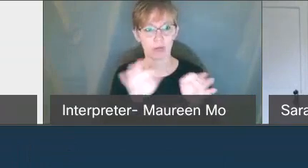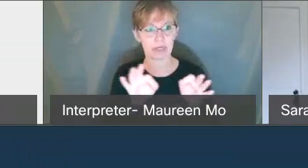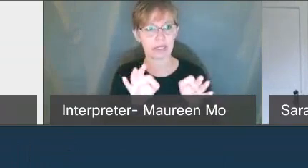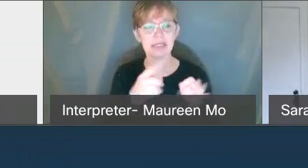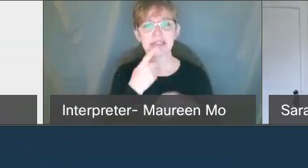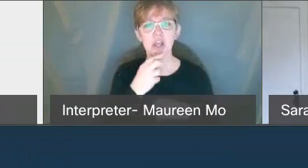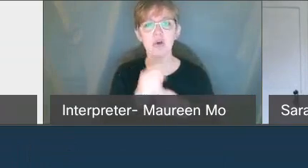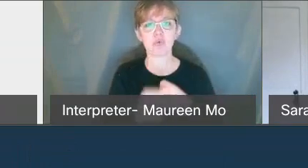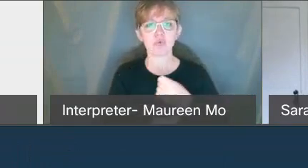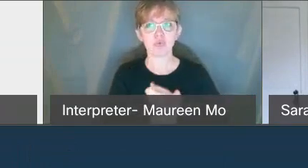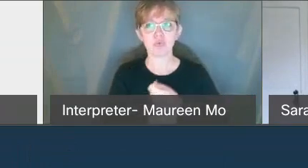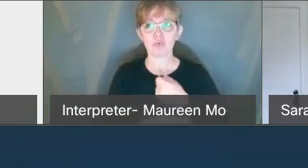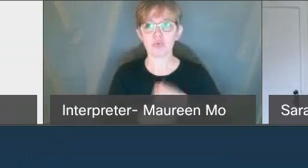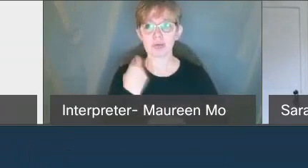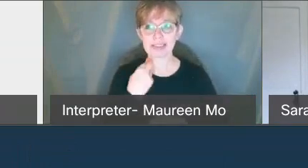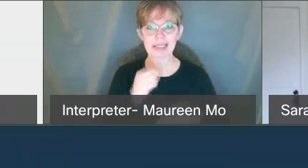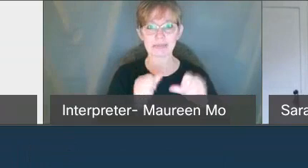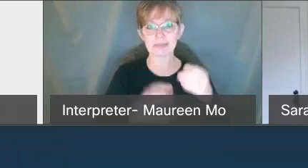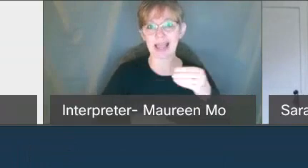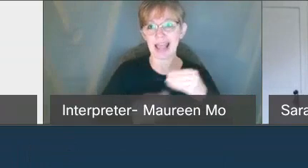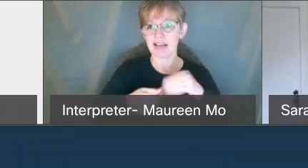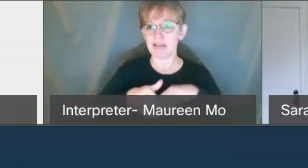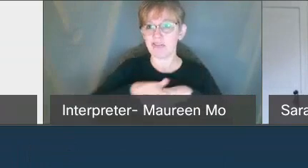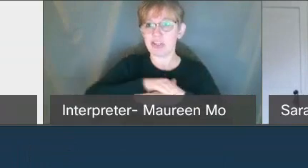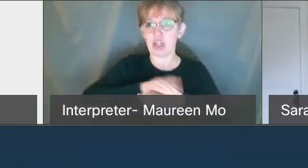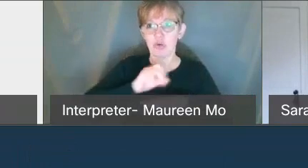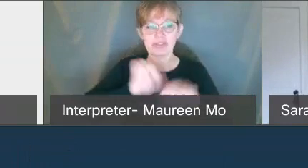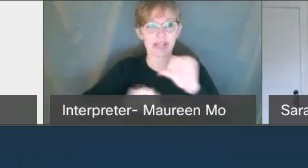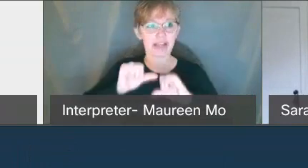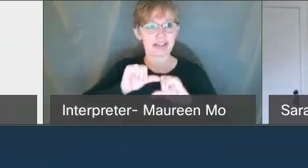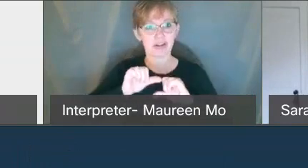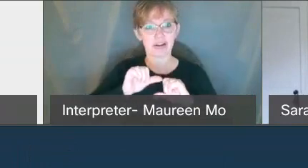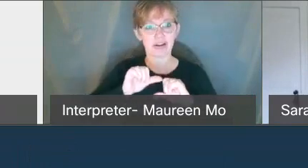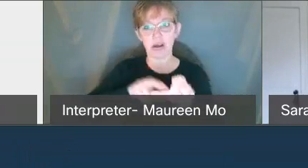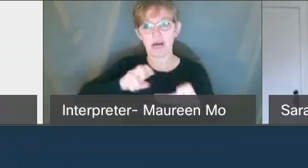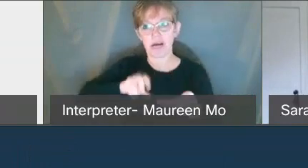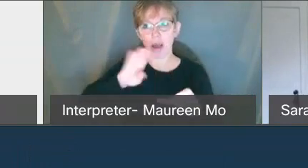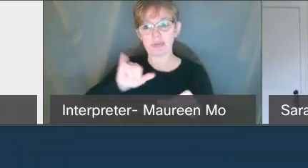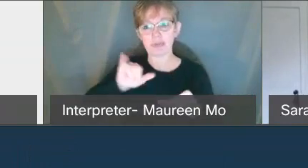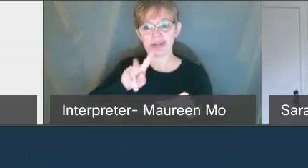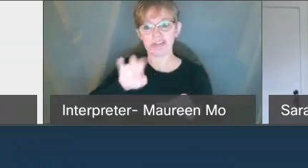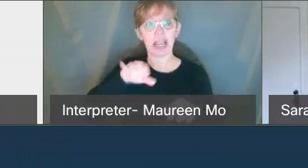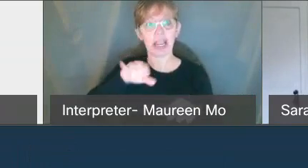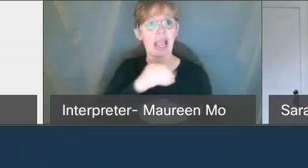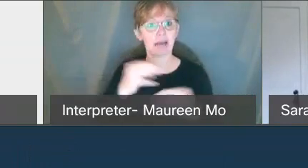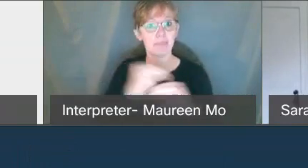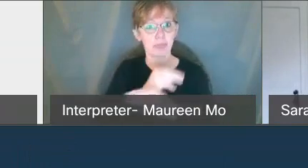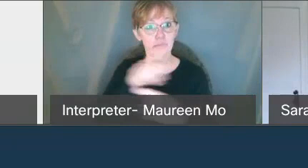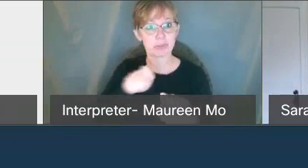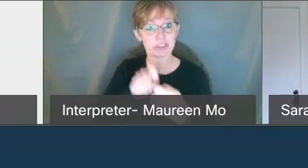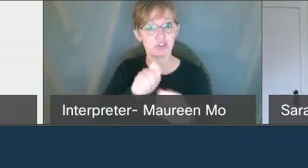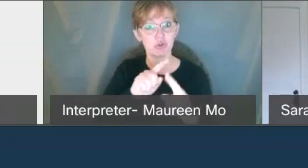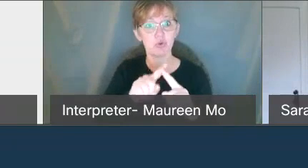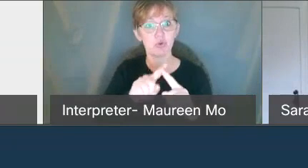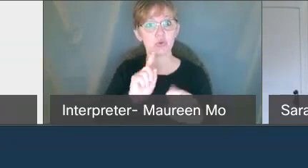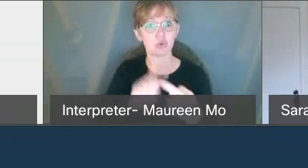assessment instruments simply add a veneer of scientific objectivity and mathematical precision to what are really very weak guesses about